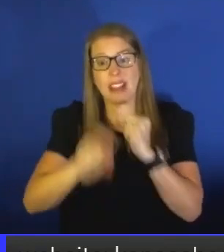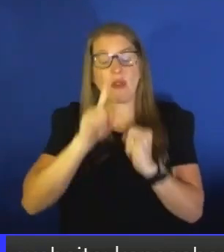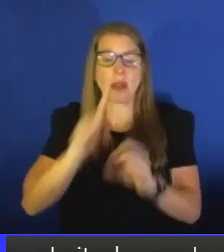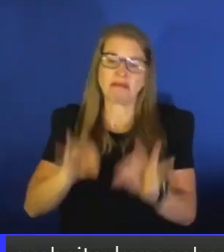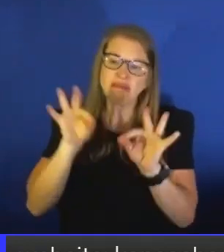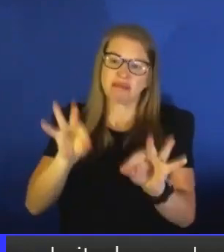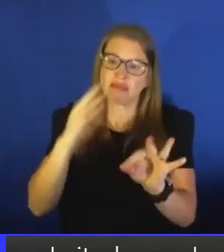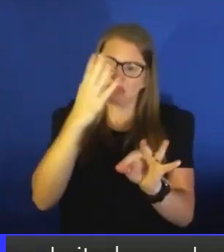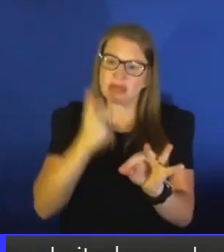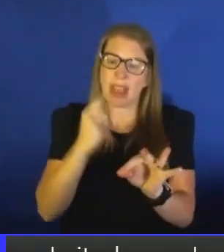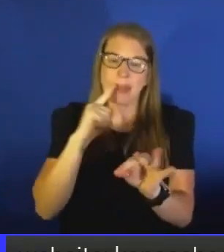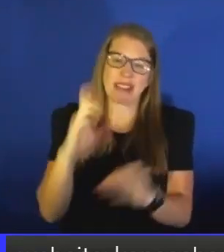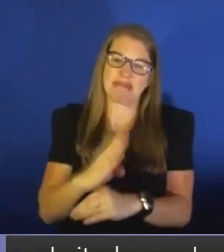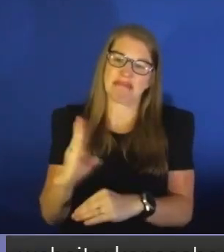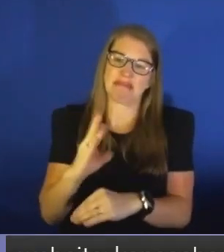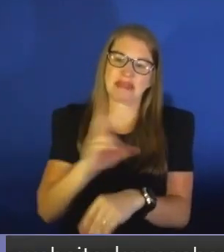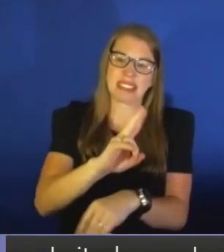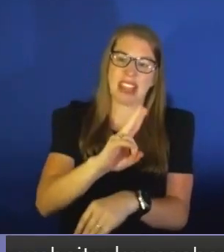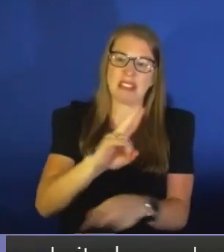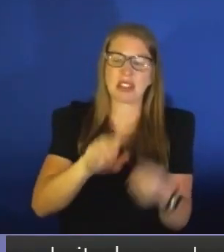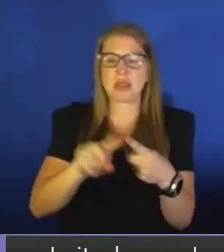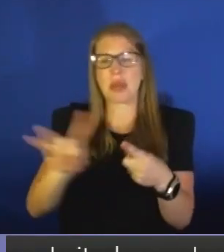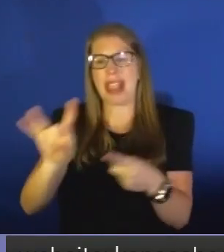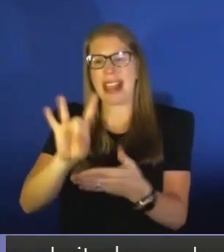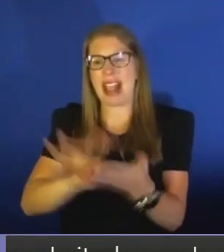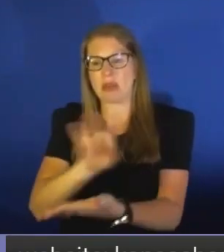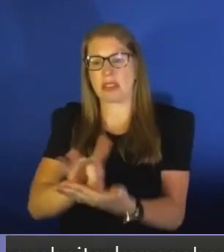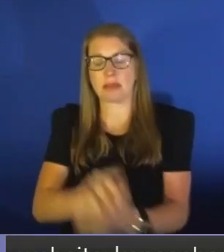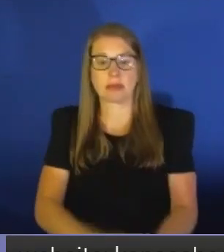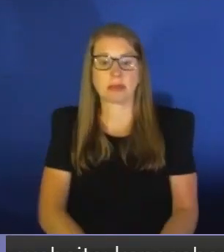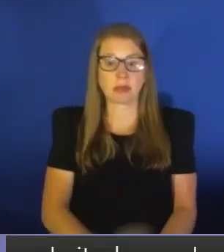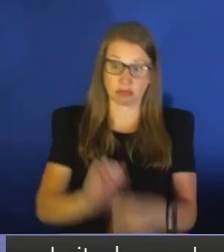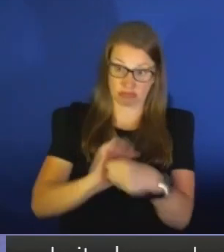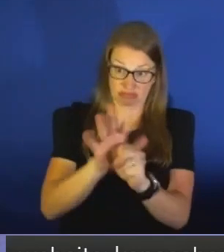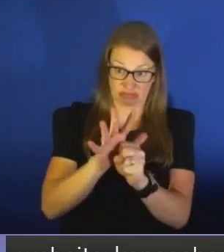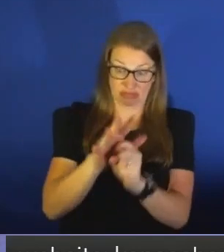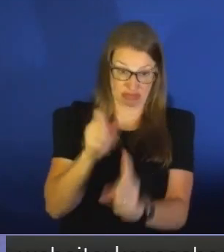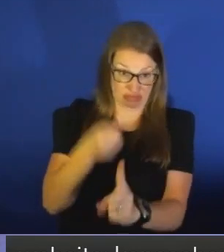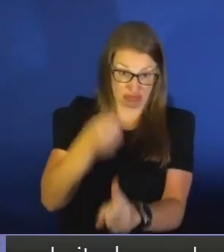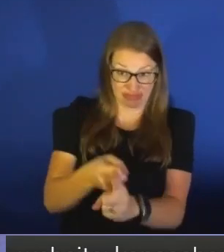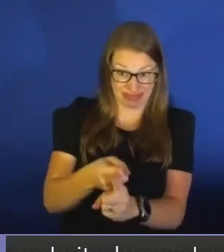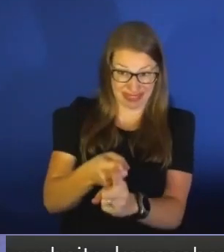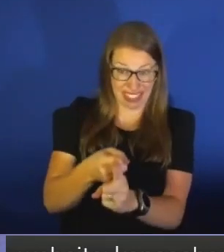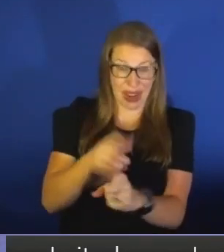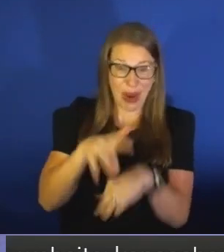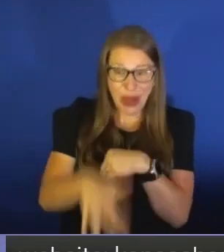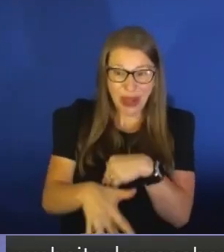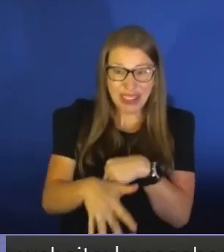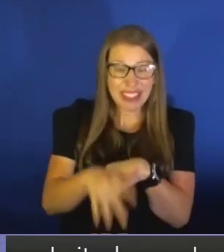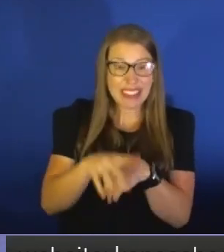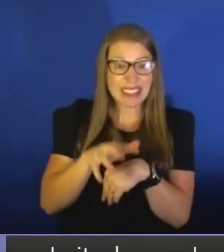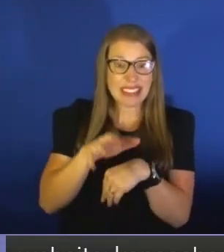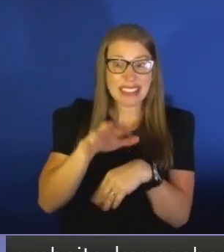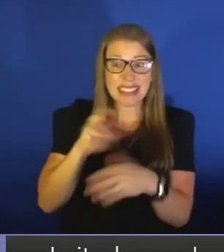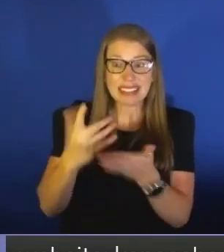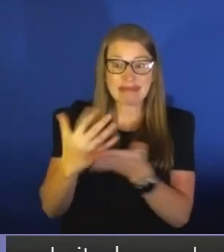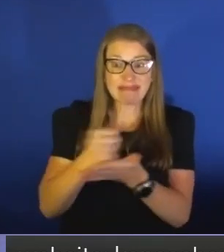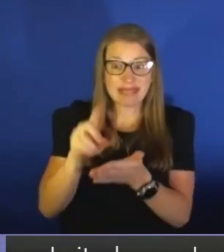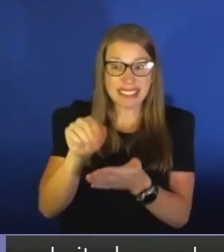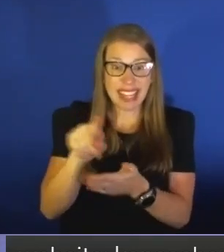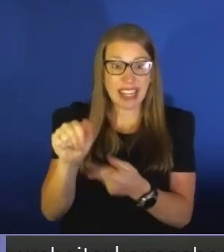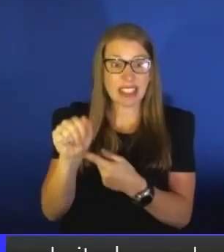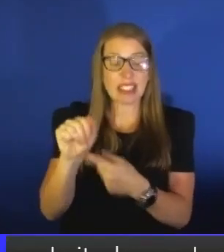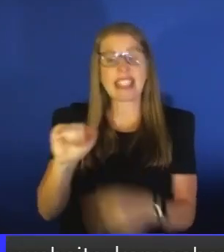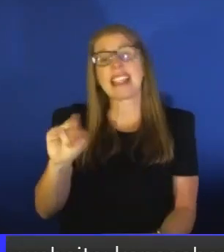somewhere between 7 and 8 hours. So is it too soon to tell how COVID has affected sleep overall? What do you see in There's clinic? Insomnia. By